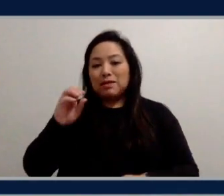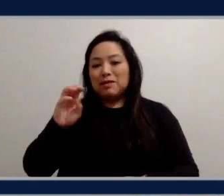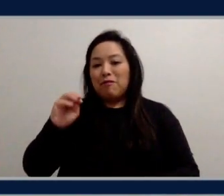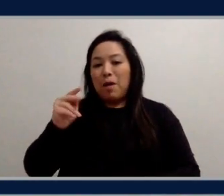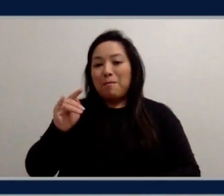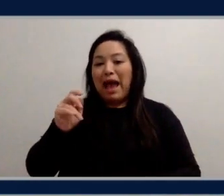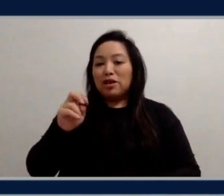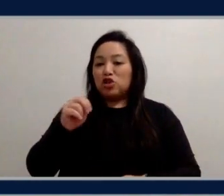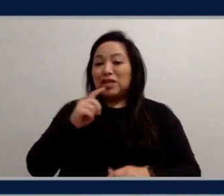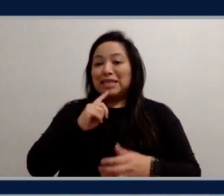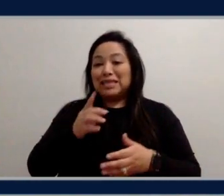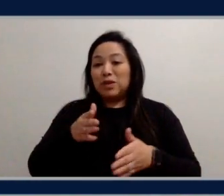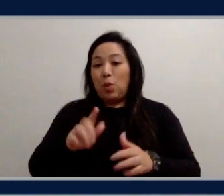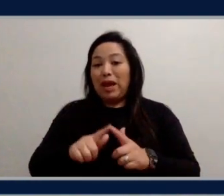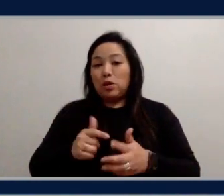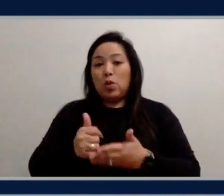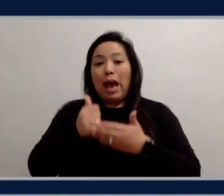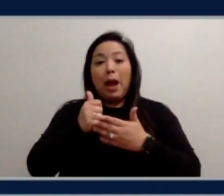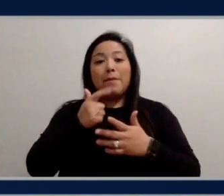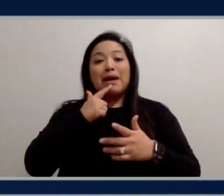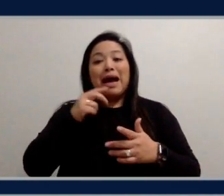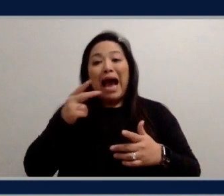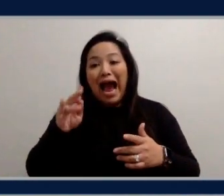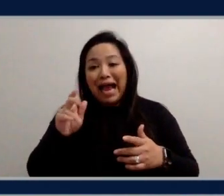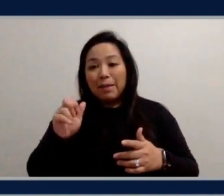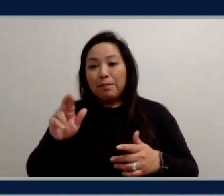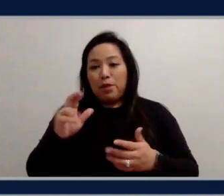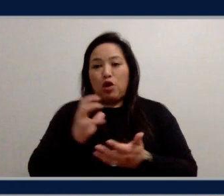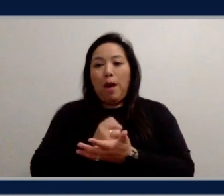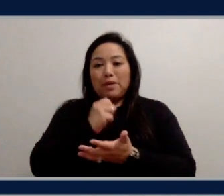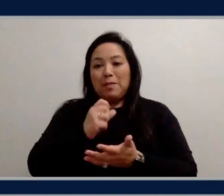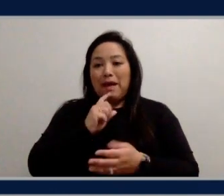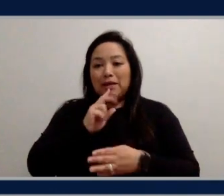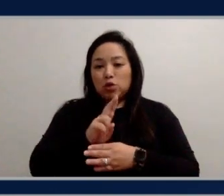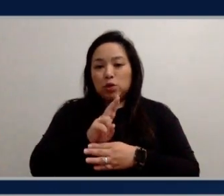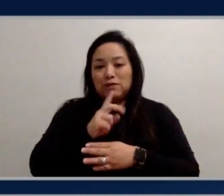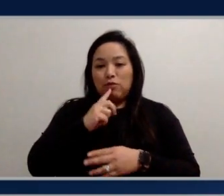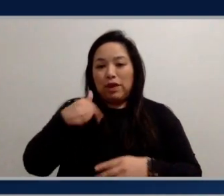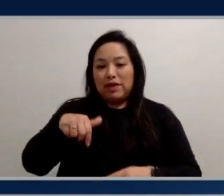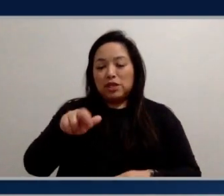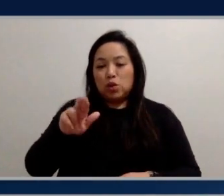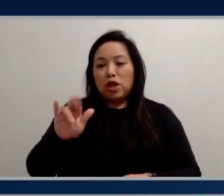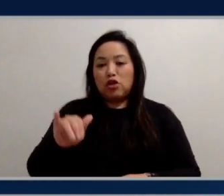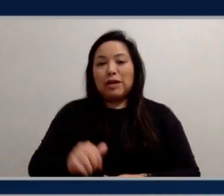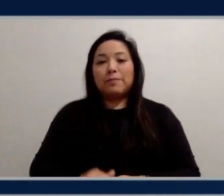Okay, so hyper optimize for querying. Okay. Yeah. This actually brings me to the next